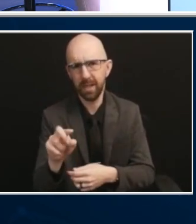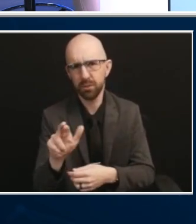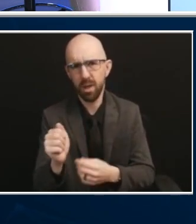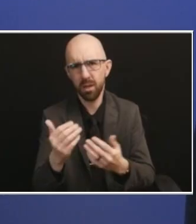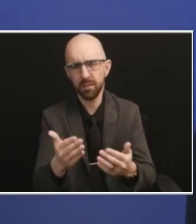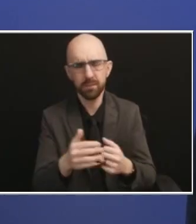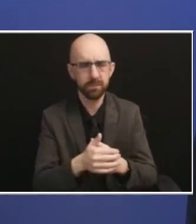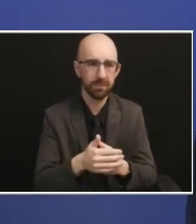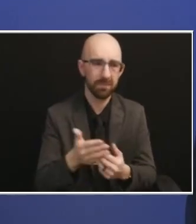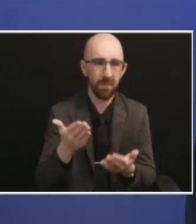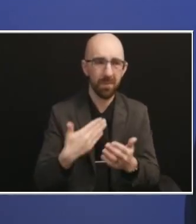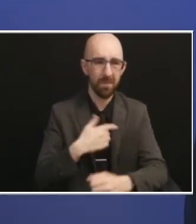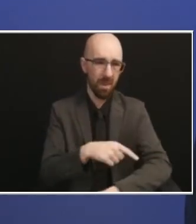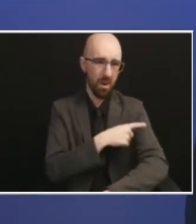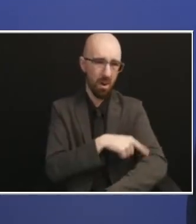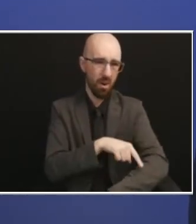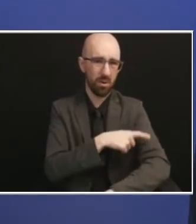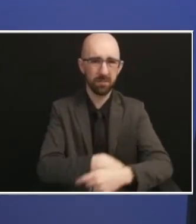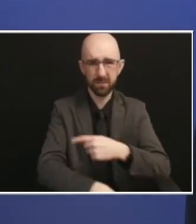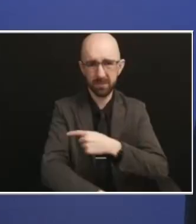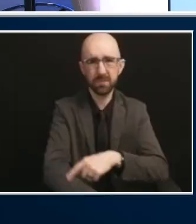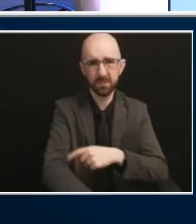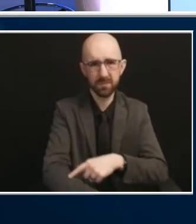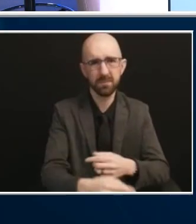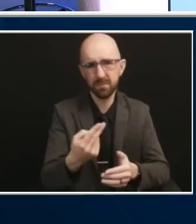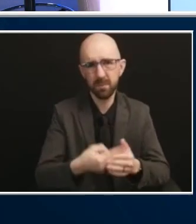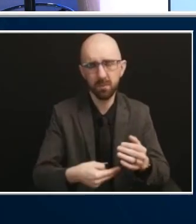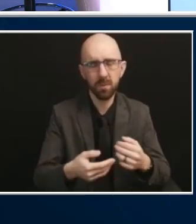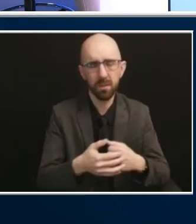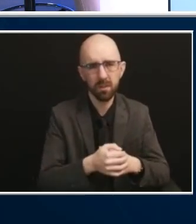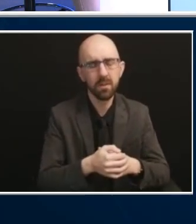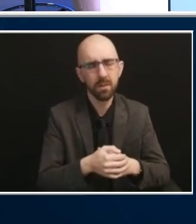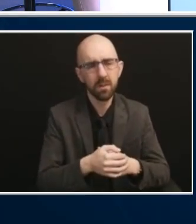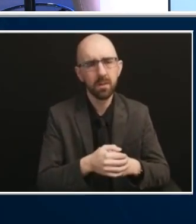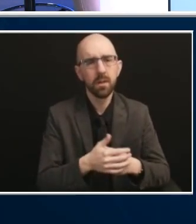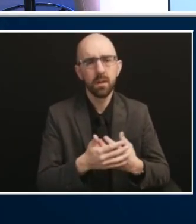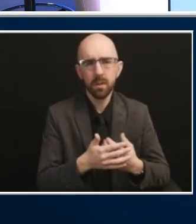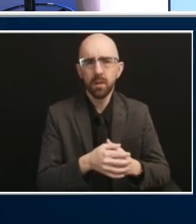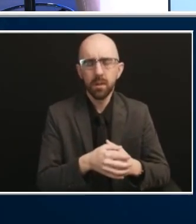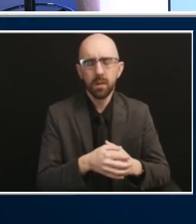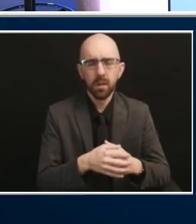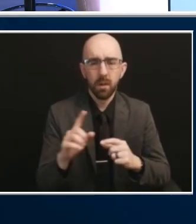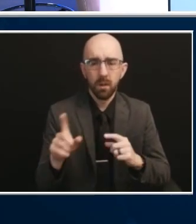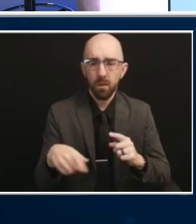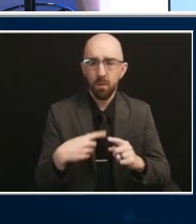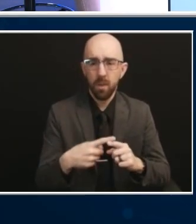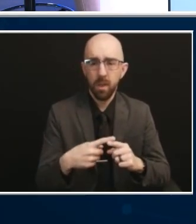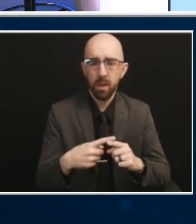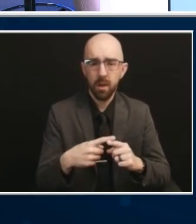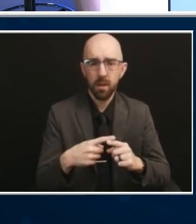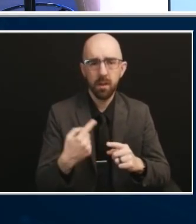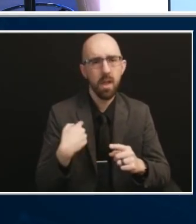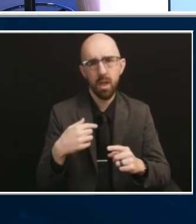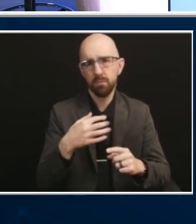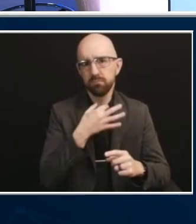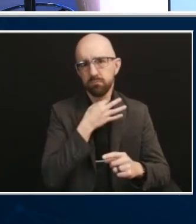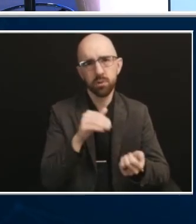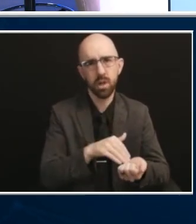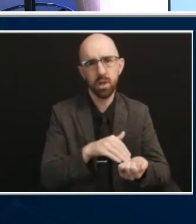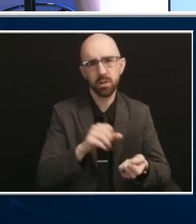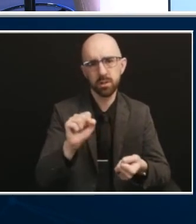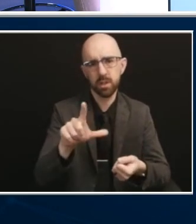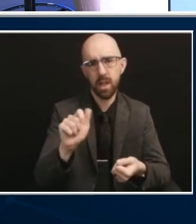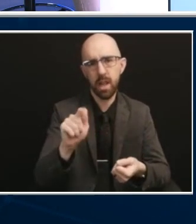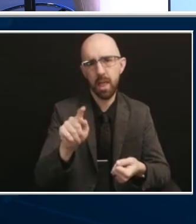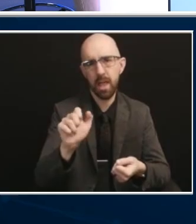Probably my arms. Your arms. Okay. And when I have a question for Dr. Slater, as